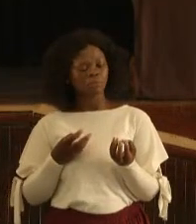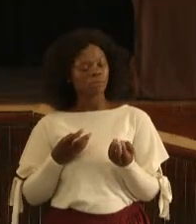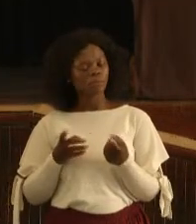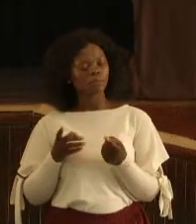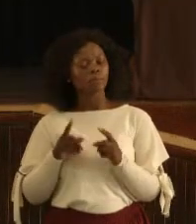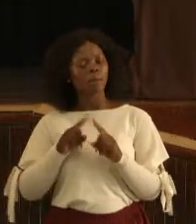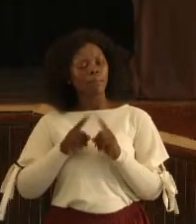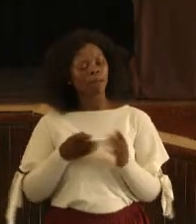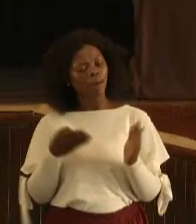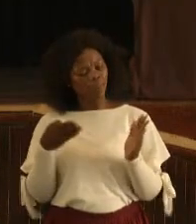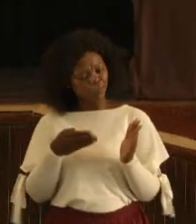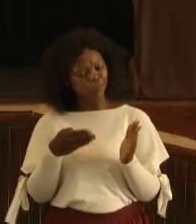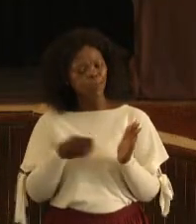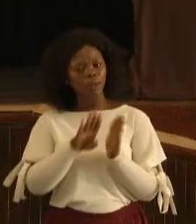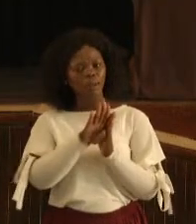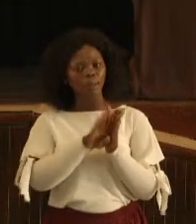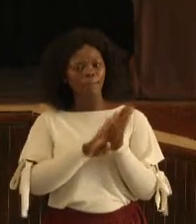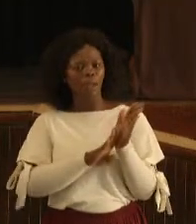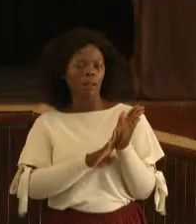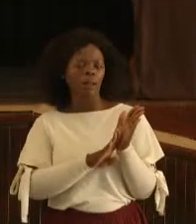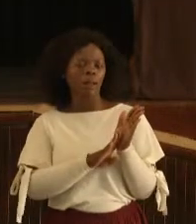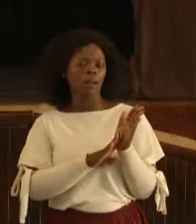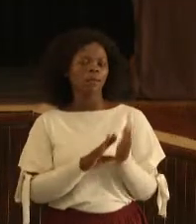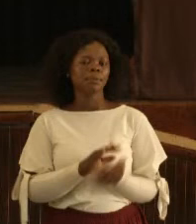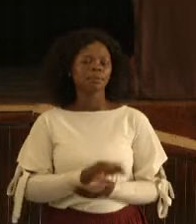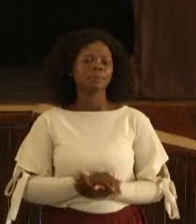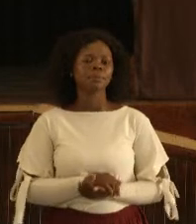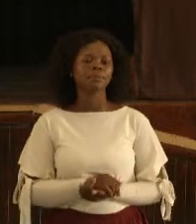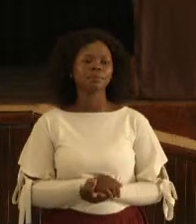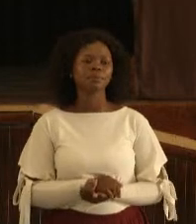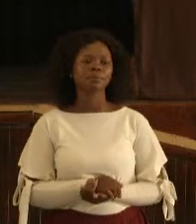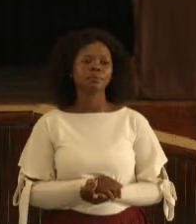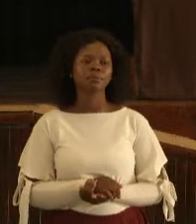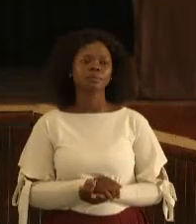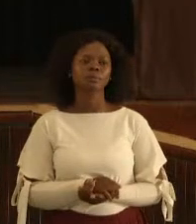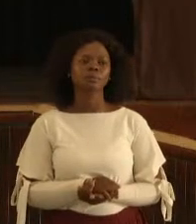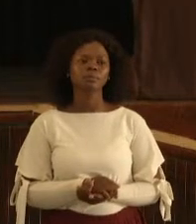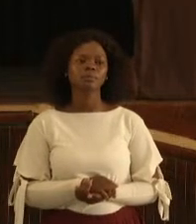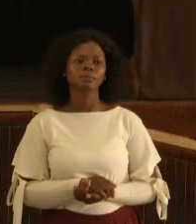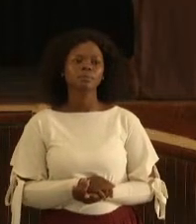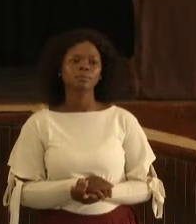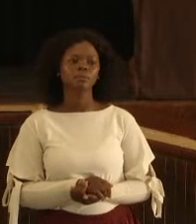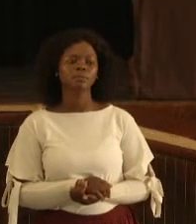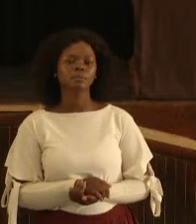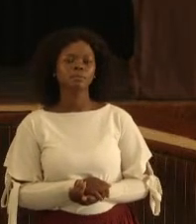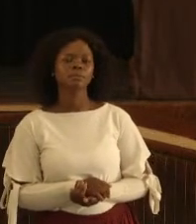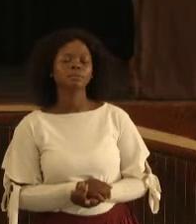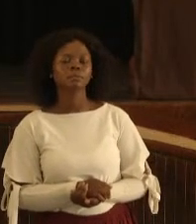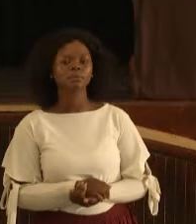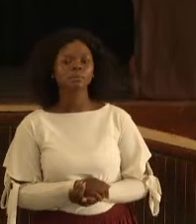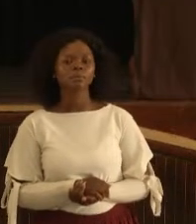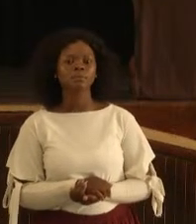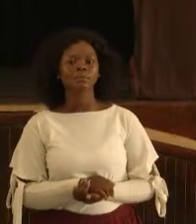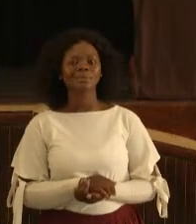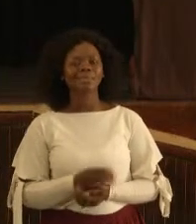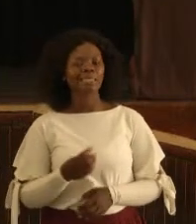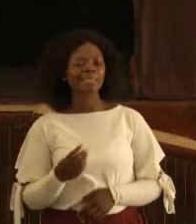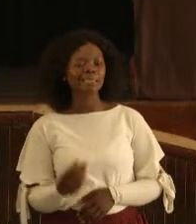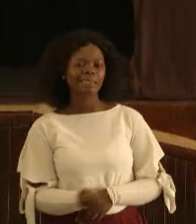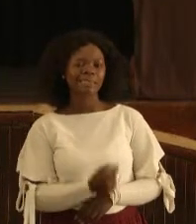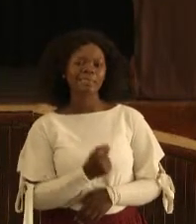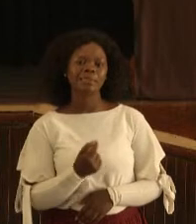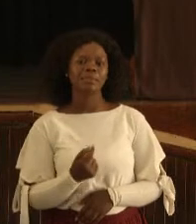not going to mention all others. Various others are also Ishwa nje esinalo